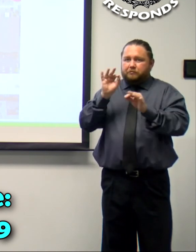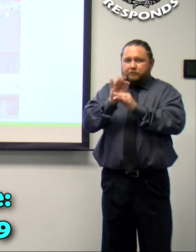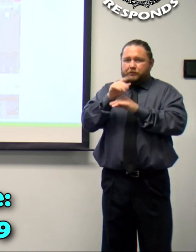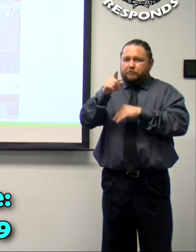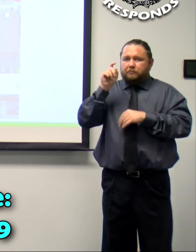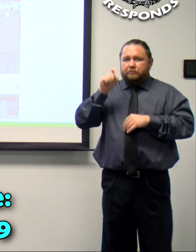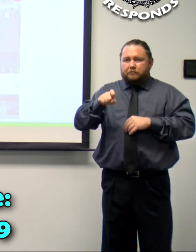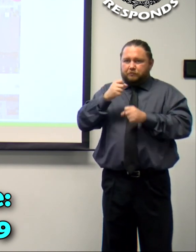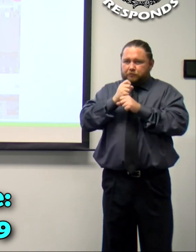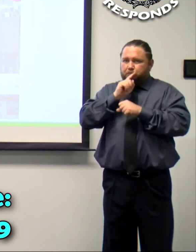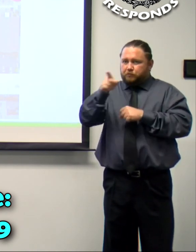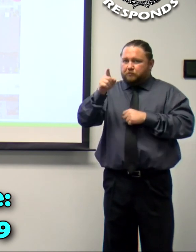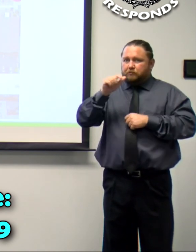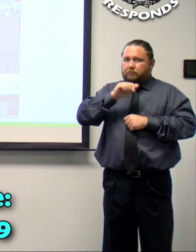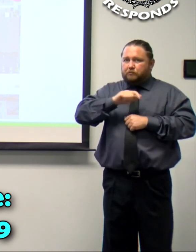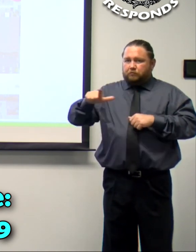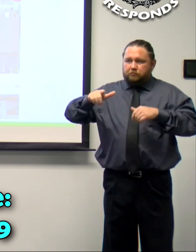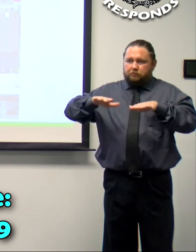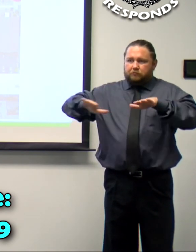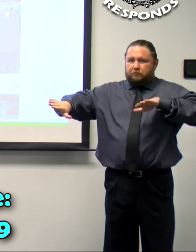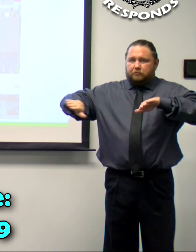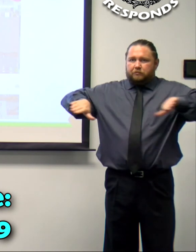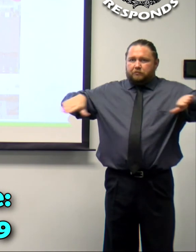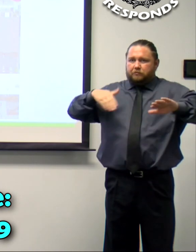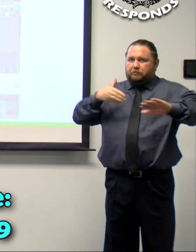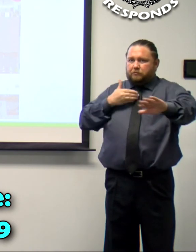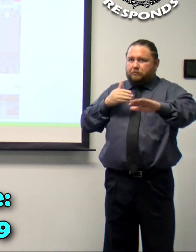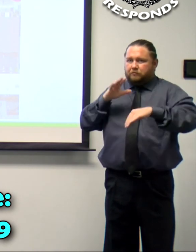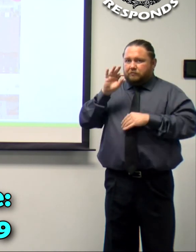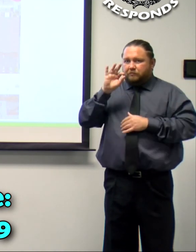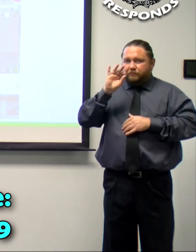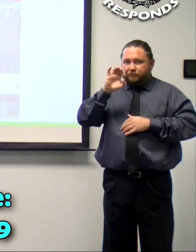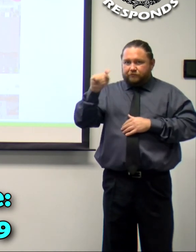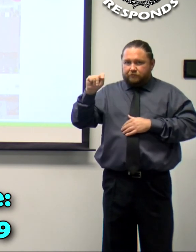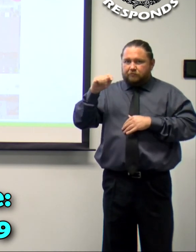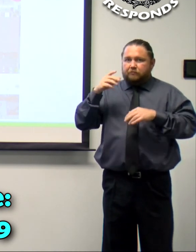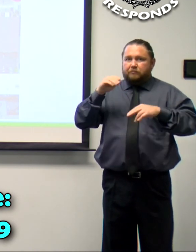all of the weeks and months indoors and at home.